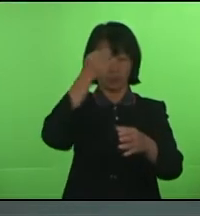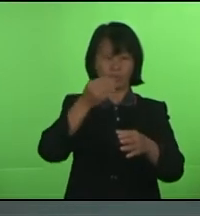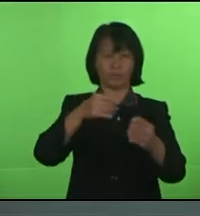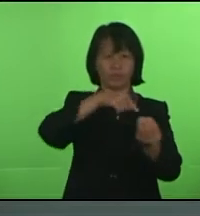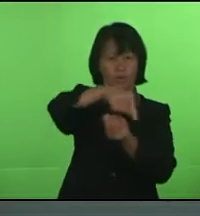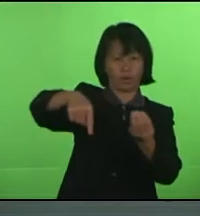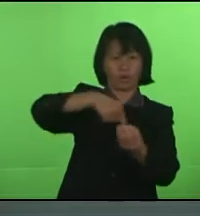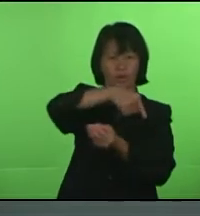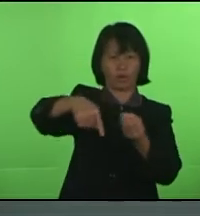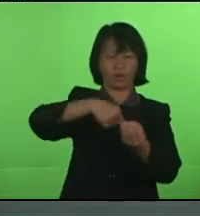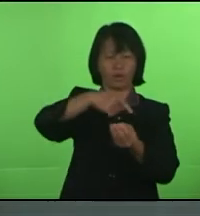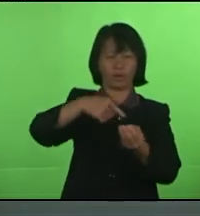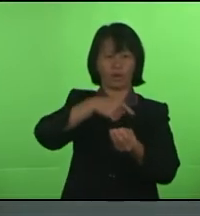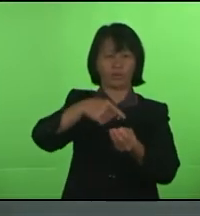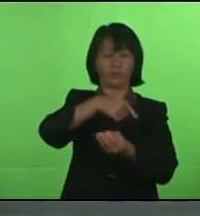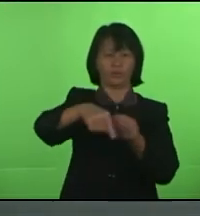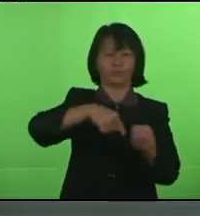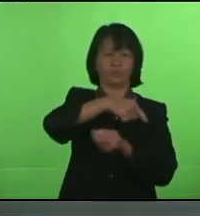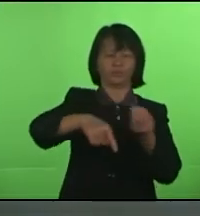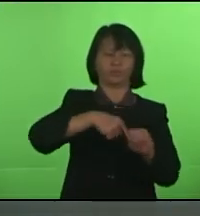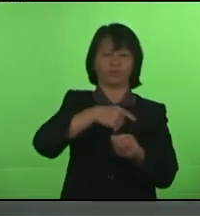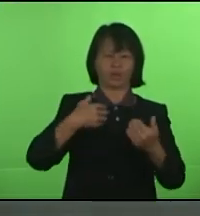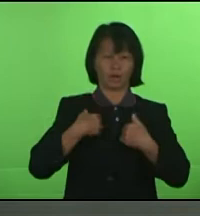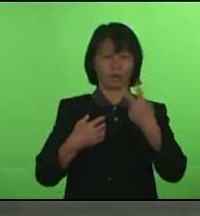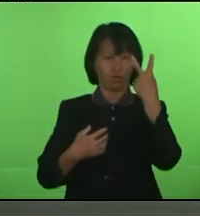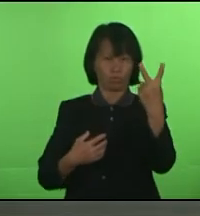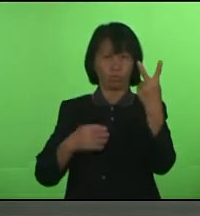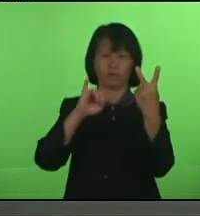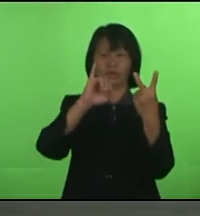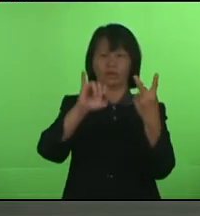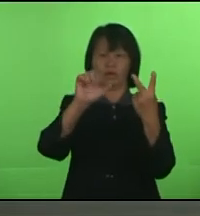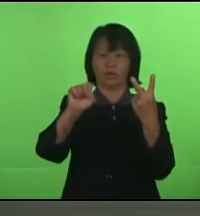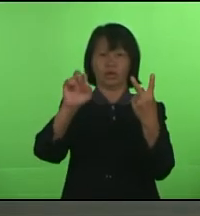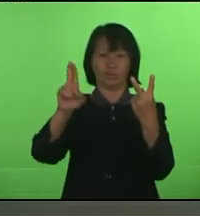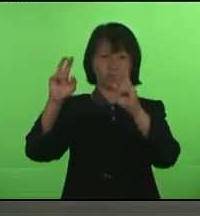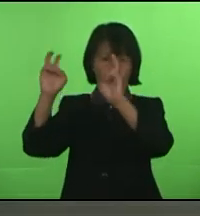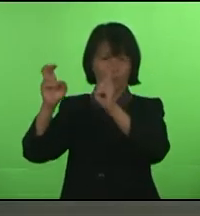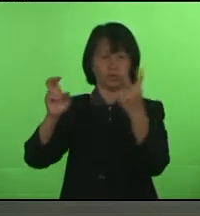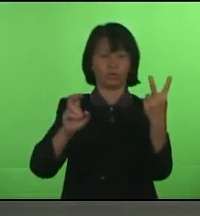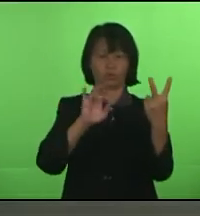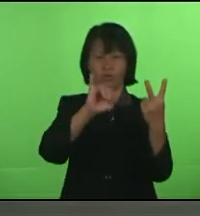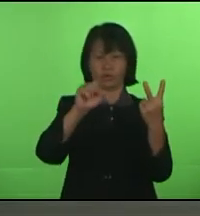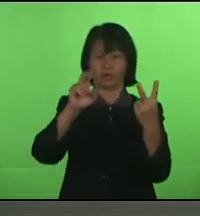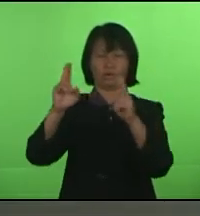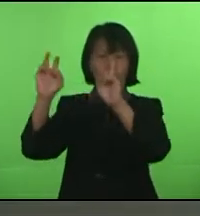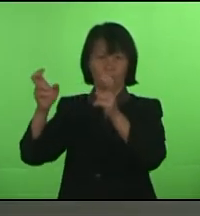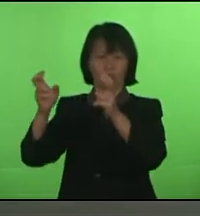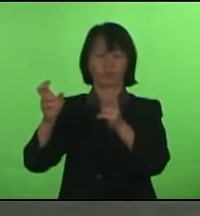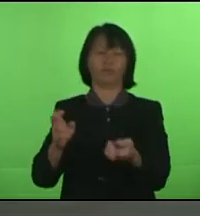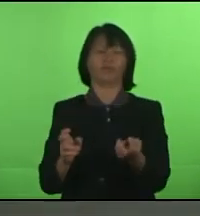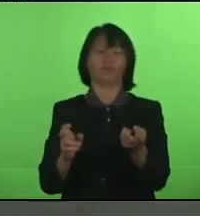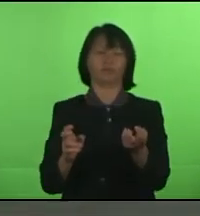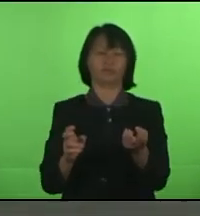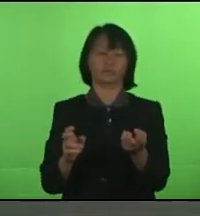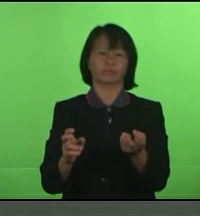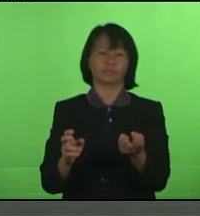This topic deals or addresses 2 issues. Okay, these 2 issues, one refers to